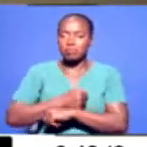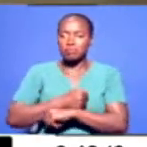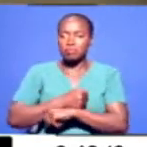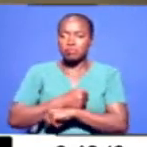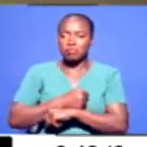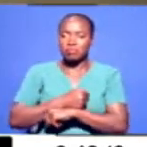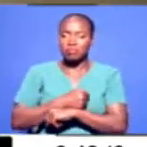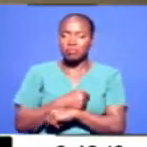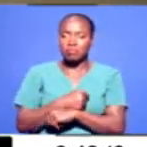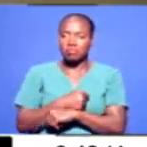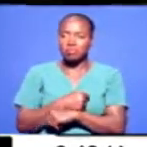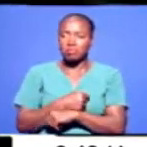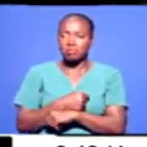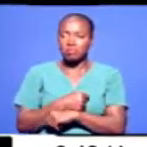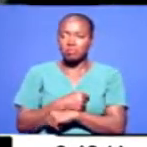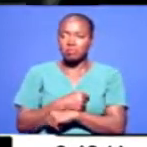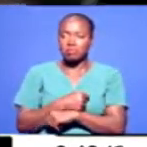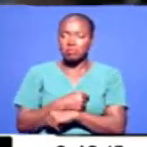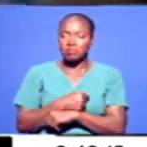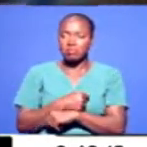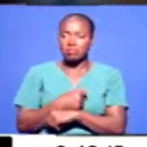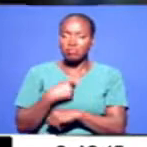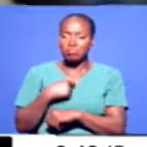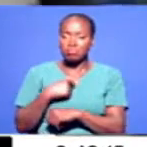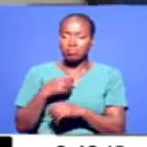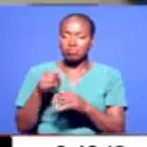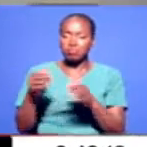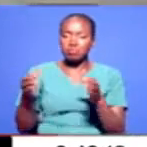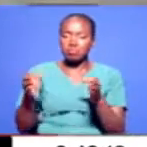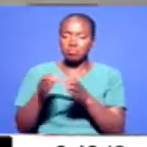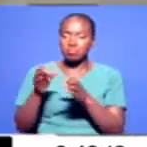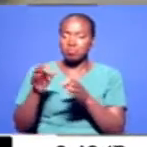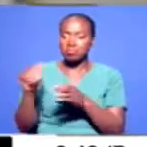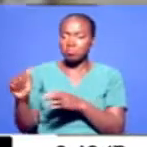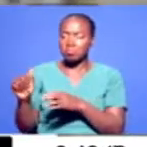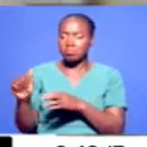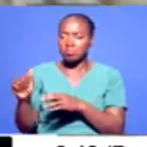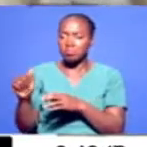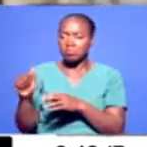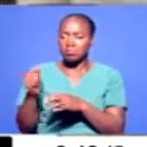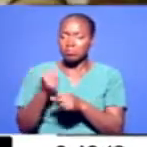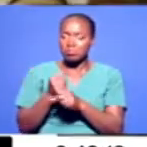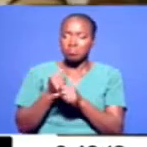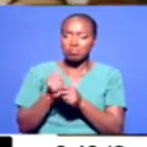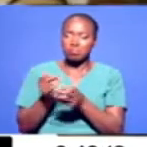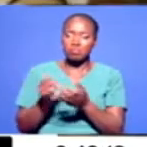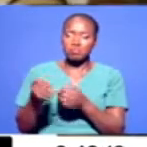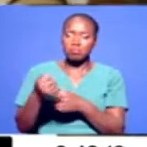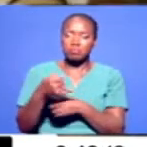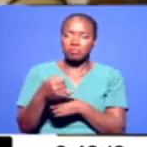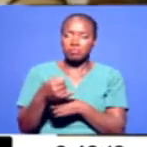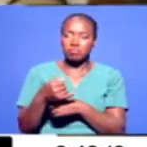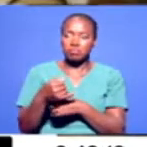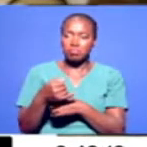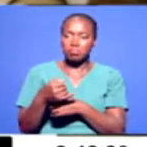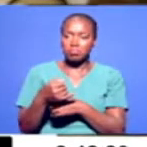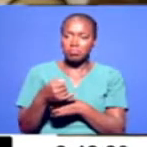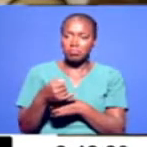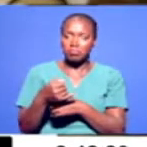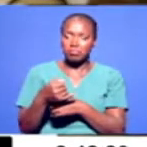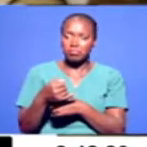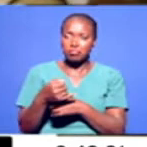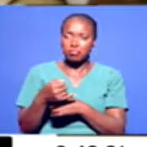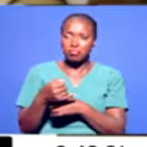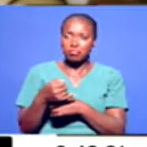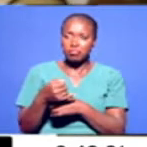school, I was in A stream, and I was doing art. When you're in primary school, in that school you're allowed to do art. When I got